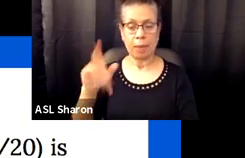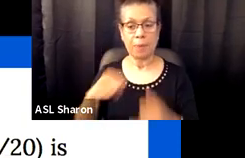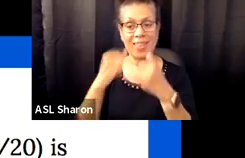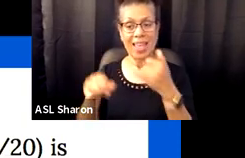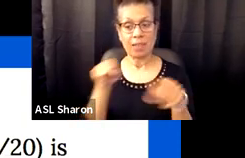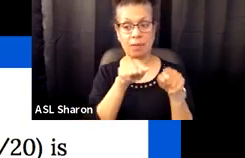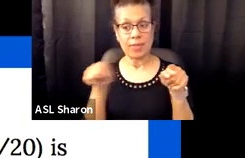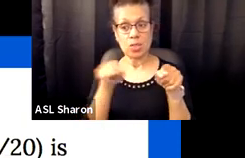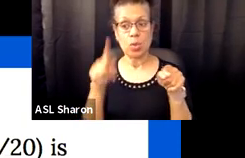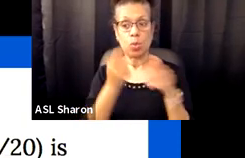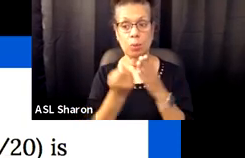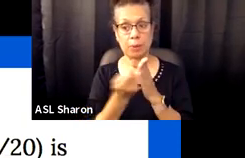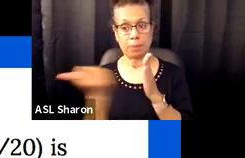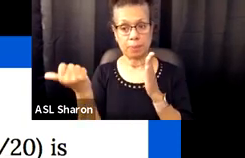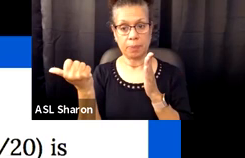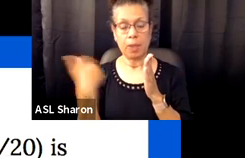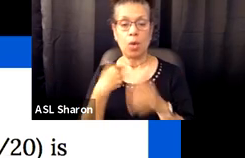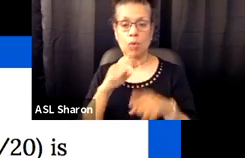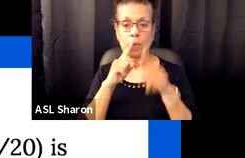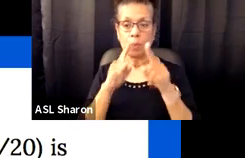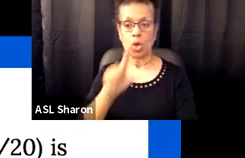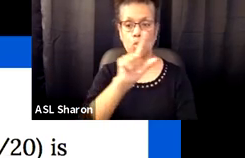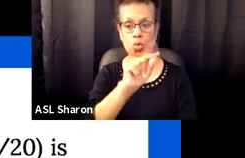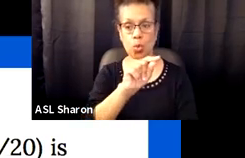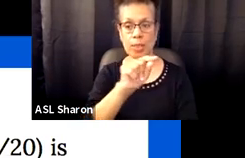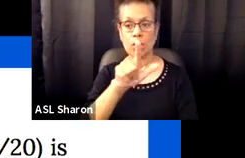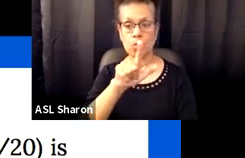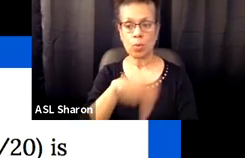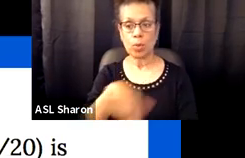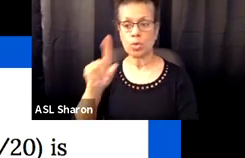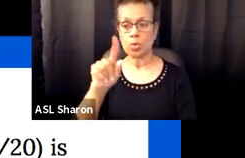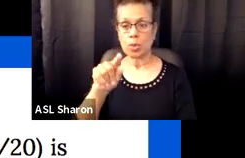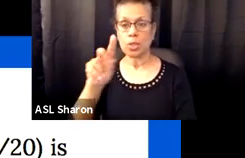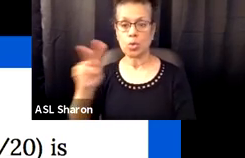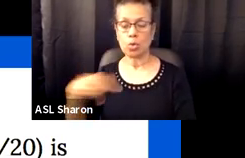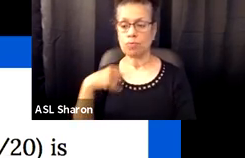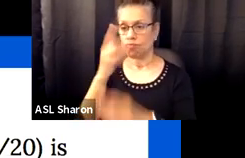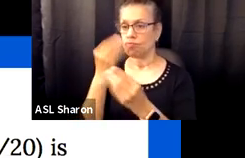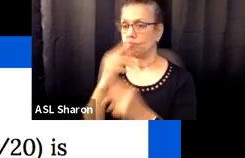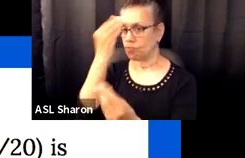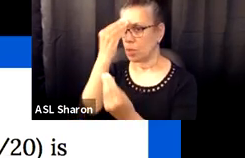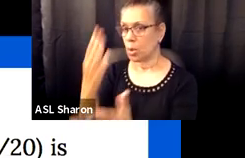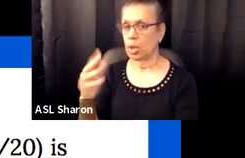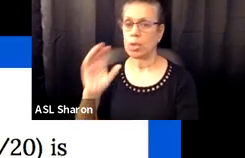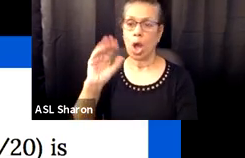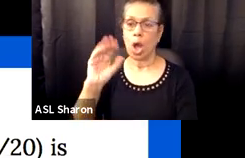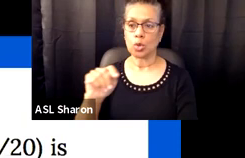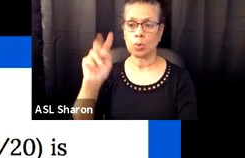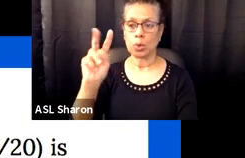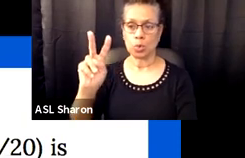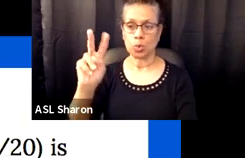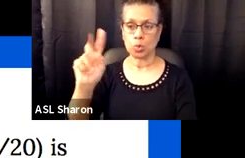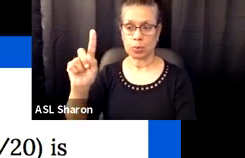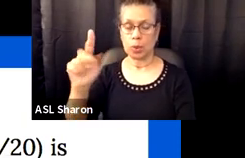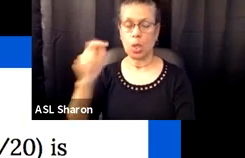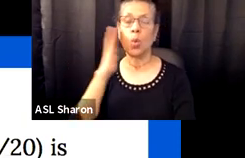week we'll report our 21-22 school year enrollment to deci on october 1st after which we will have